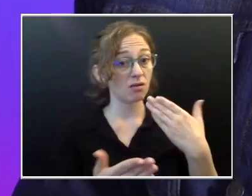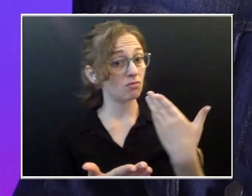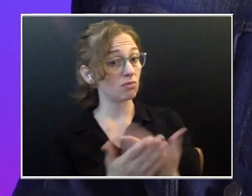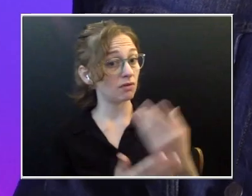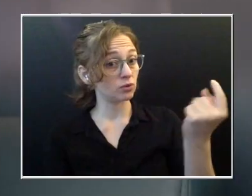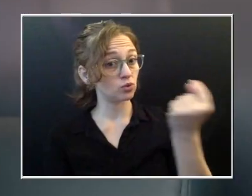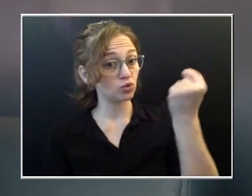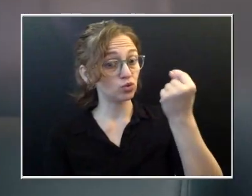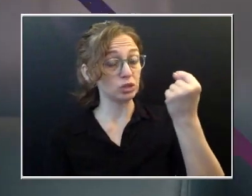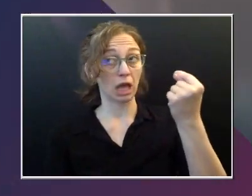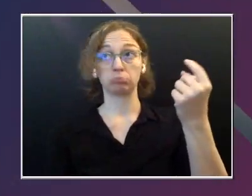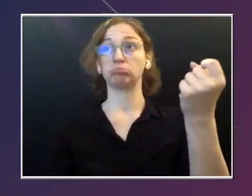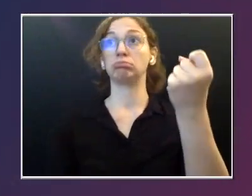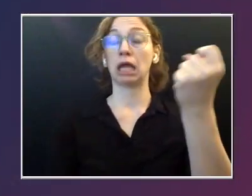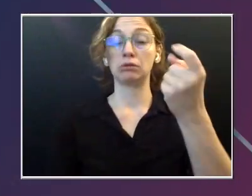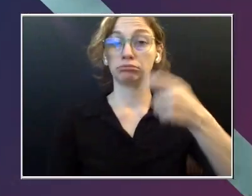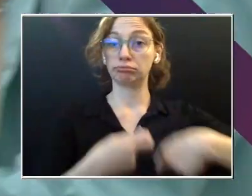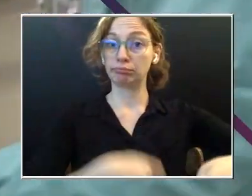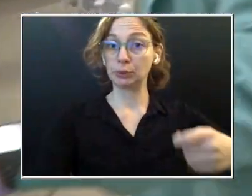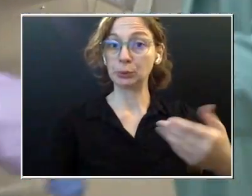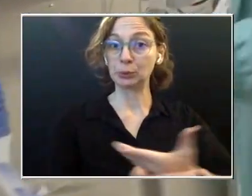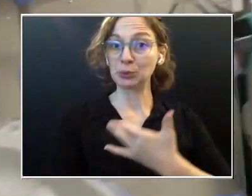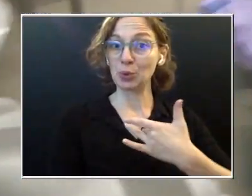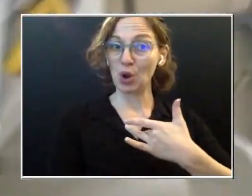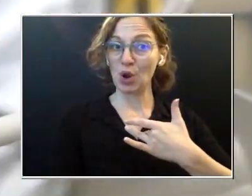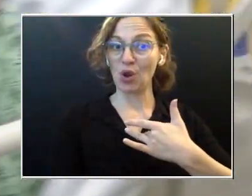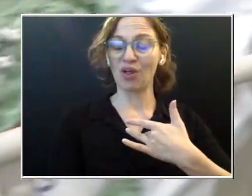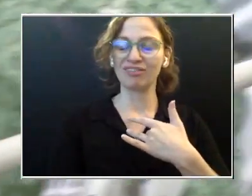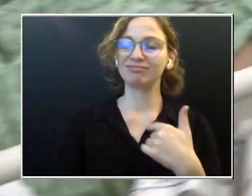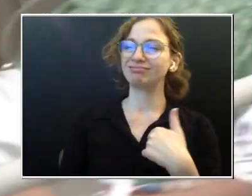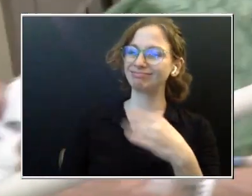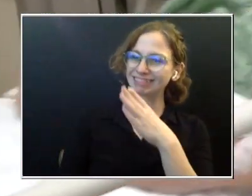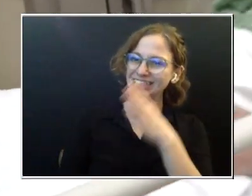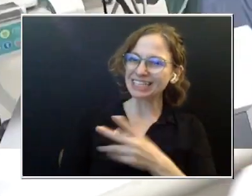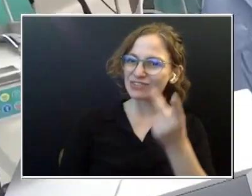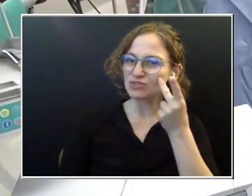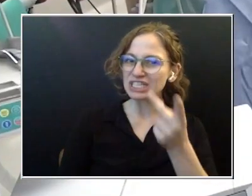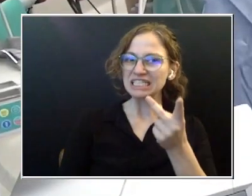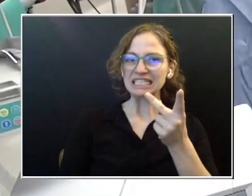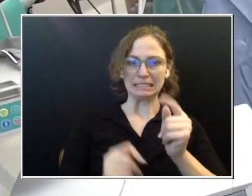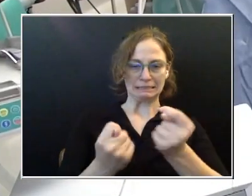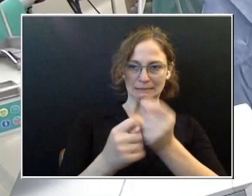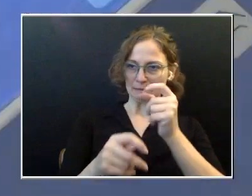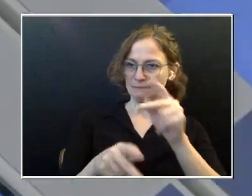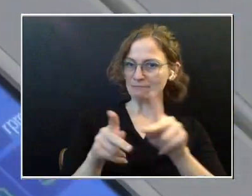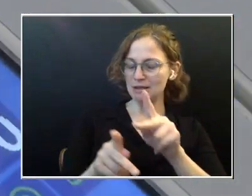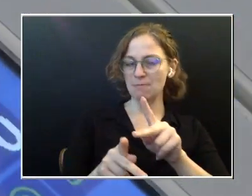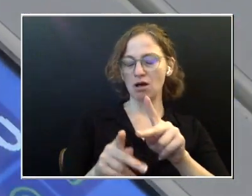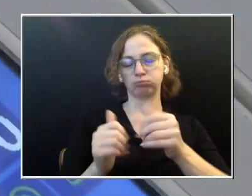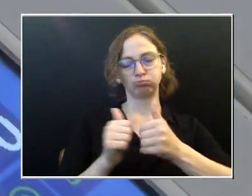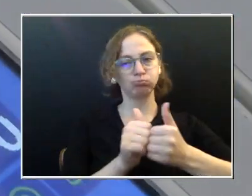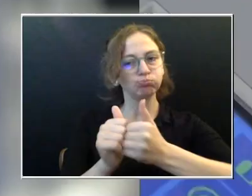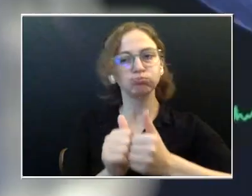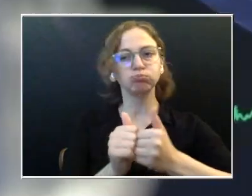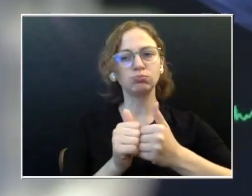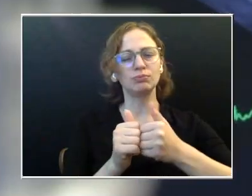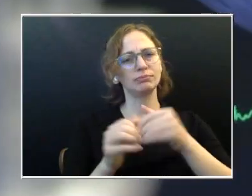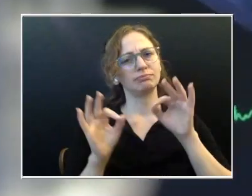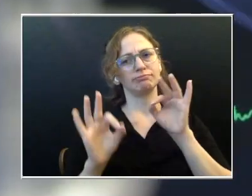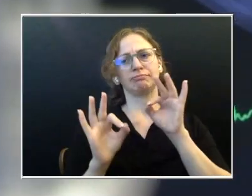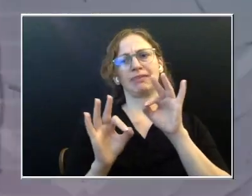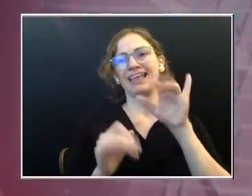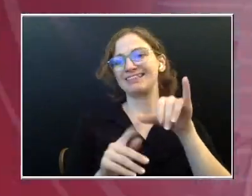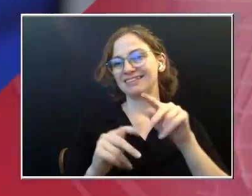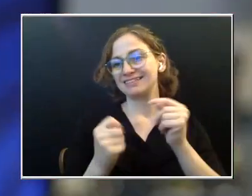had a heart in me. I have never seen a group of people work together so good as this team of heart specialists. I mean, it's